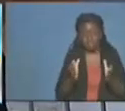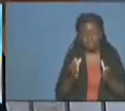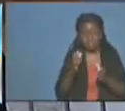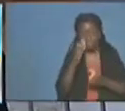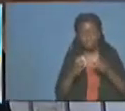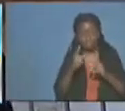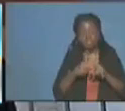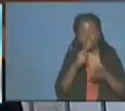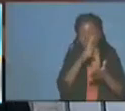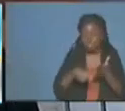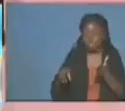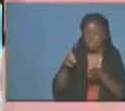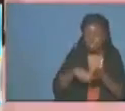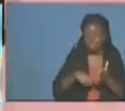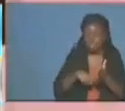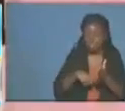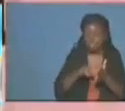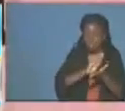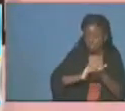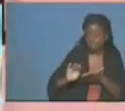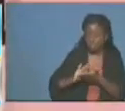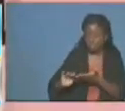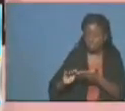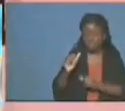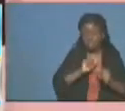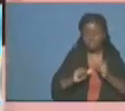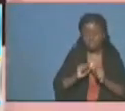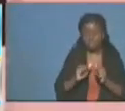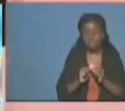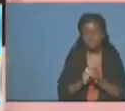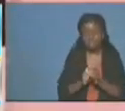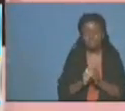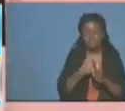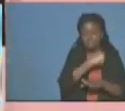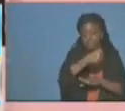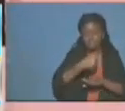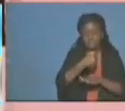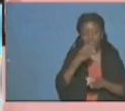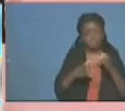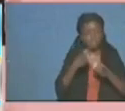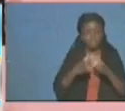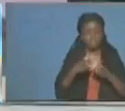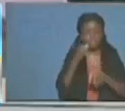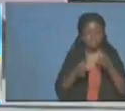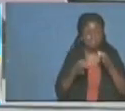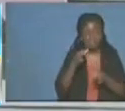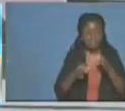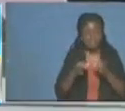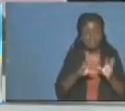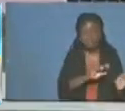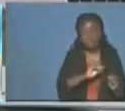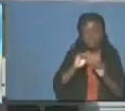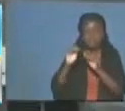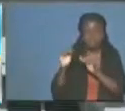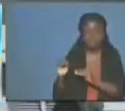action and to discharge the injunction. Supreme Court Justice Cheryl Grant Thompson lifted the 2018 injunction preventing government from tearing